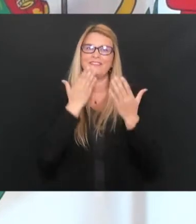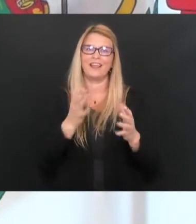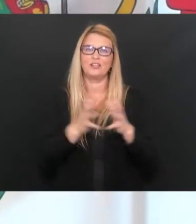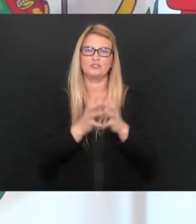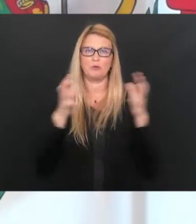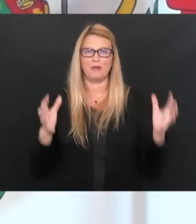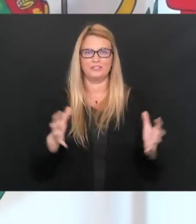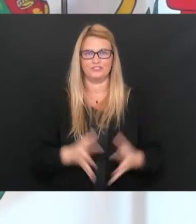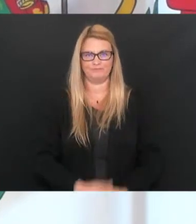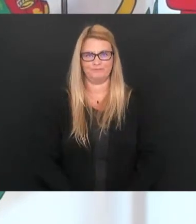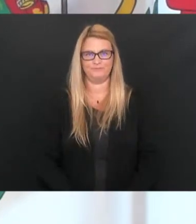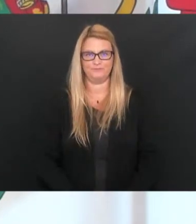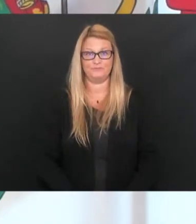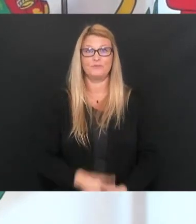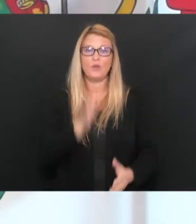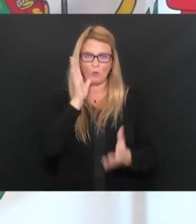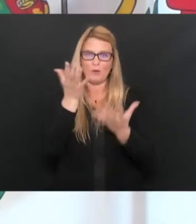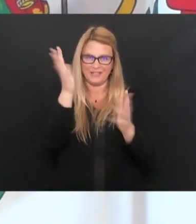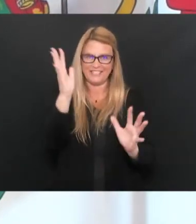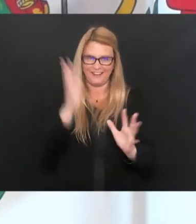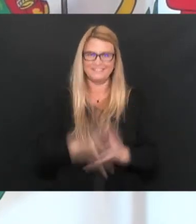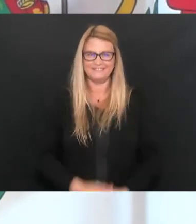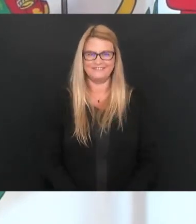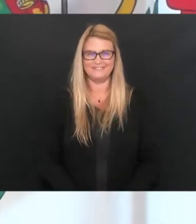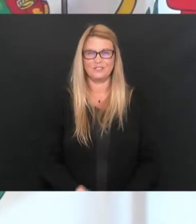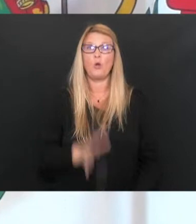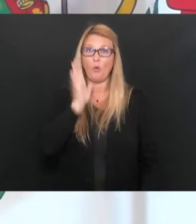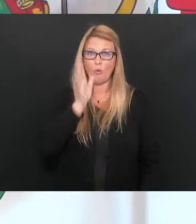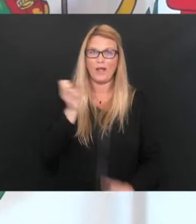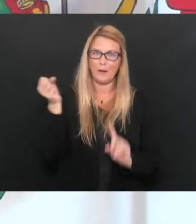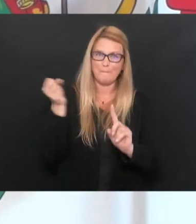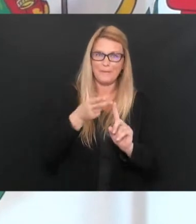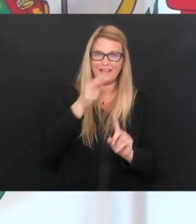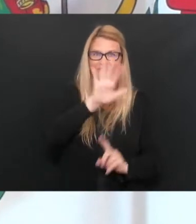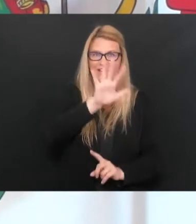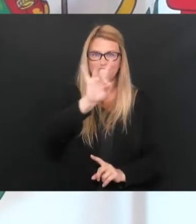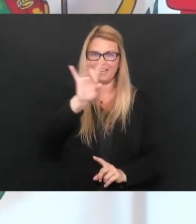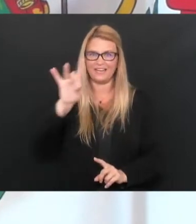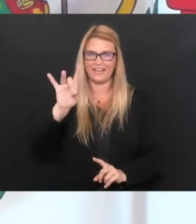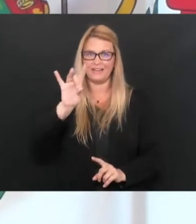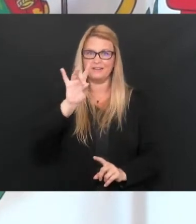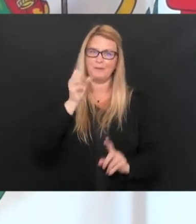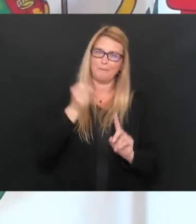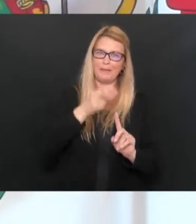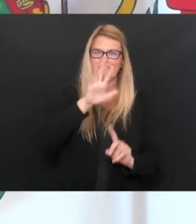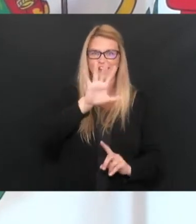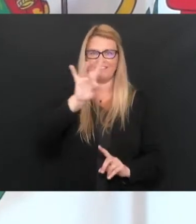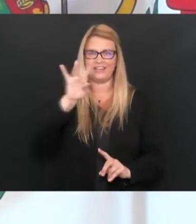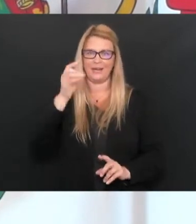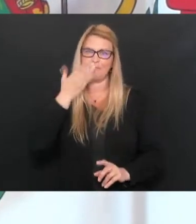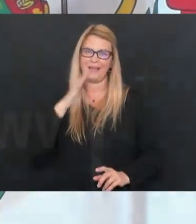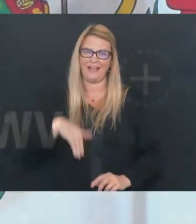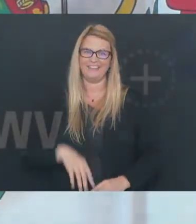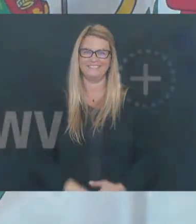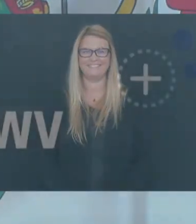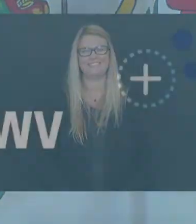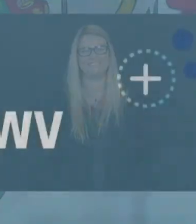so much. We're going to get this done. We're going to beat 588. We're going to beat it bad. Thank y'all.